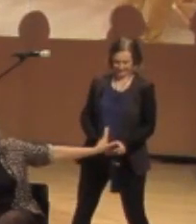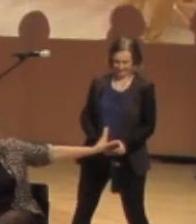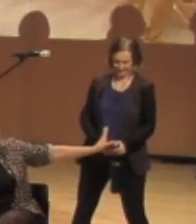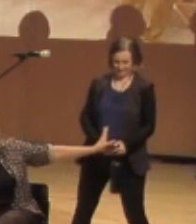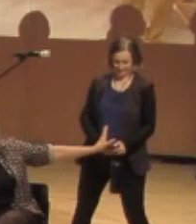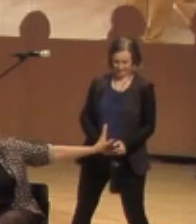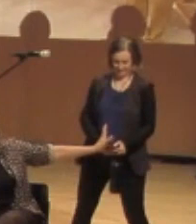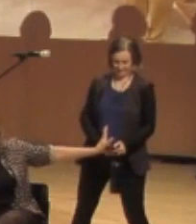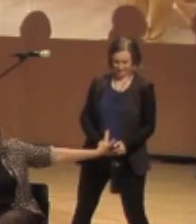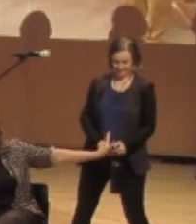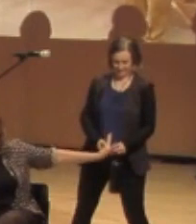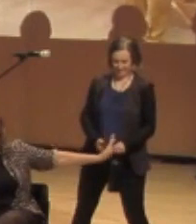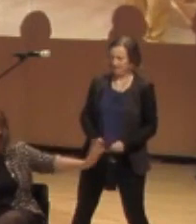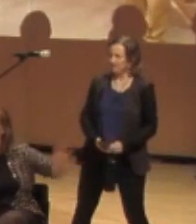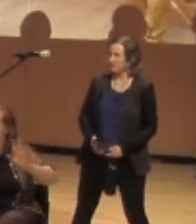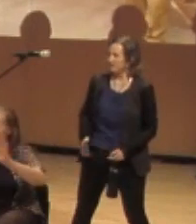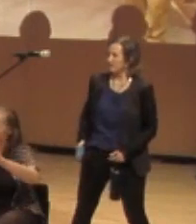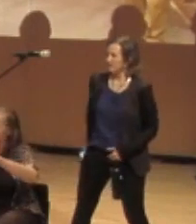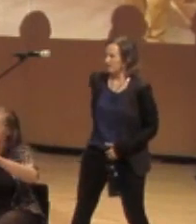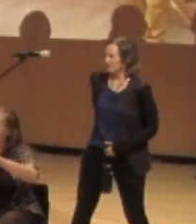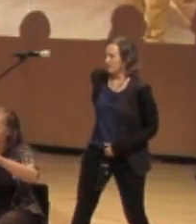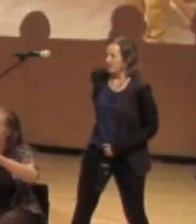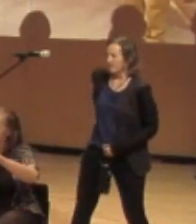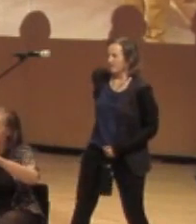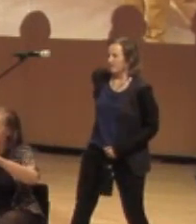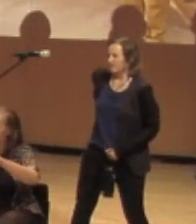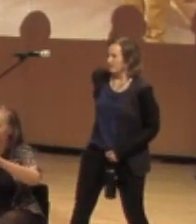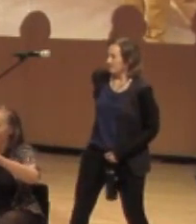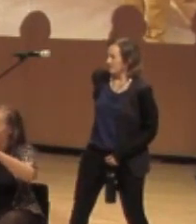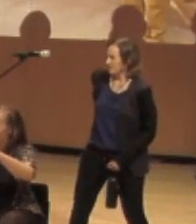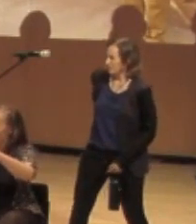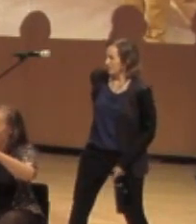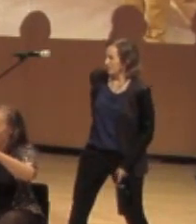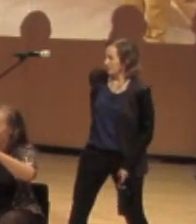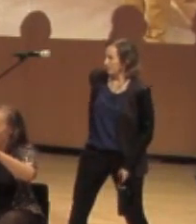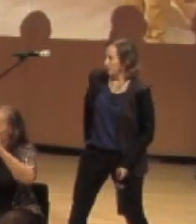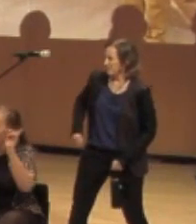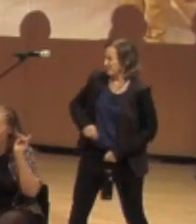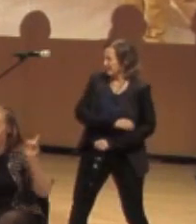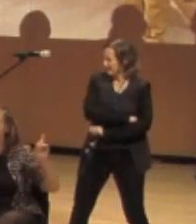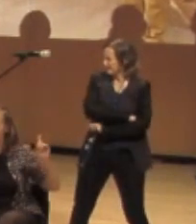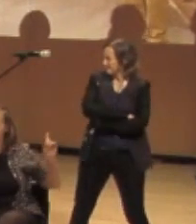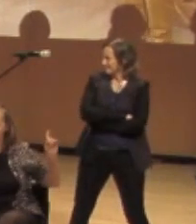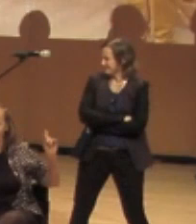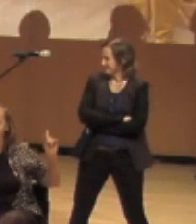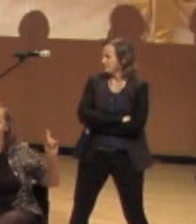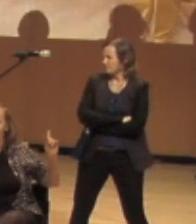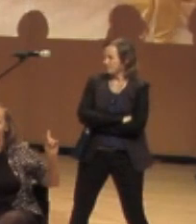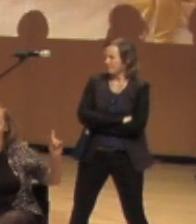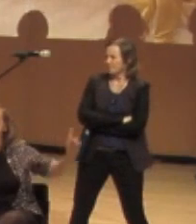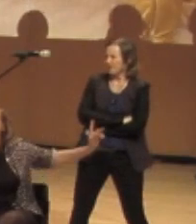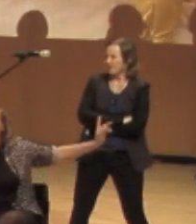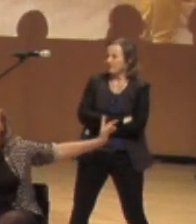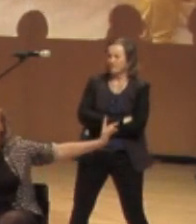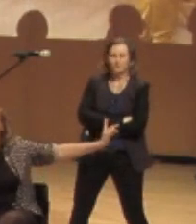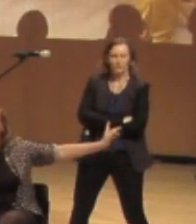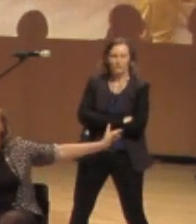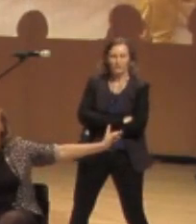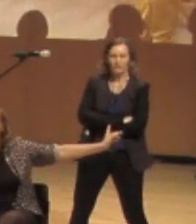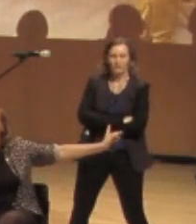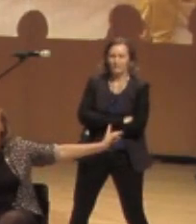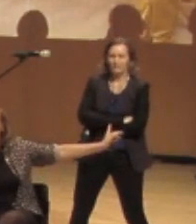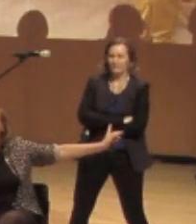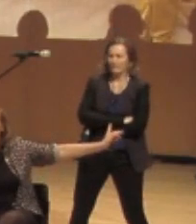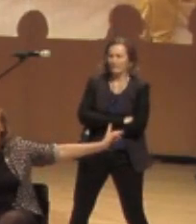Xavier who will be in there in the next break or or dab um next break I think uh so